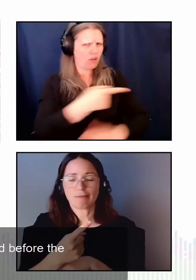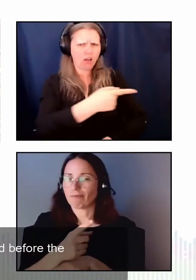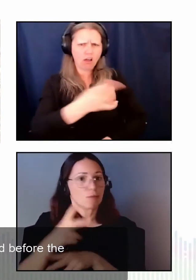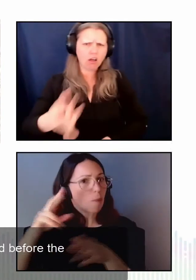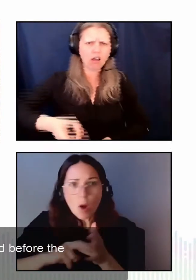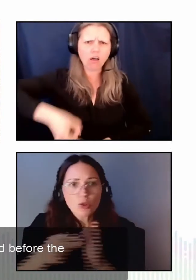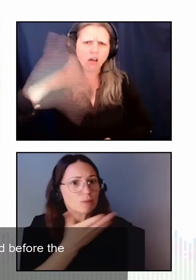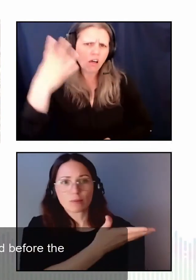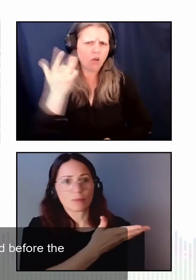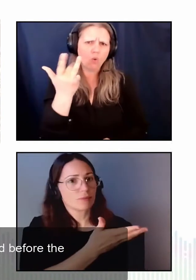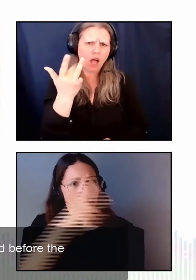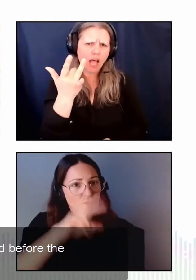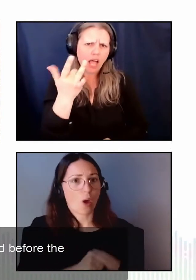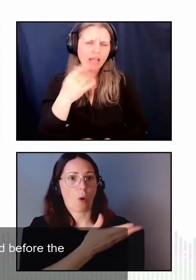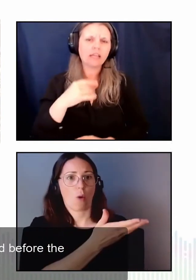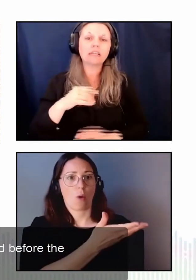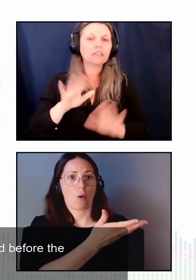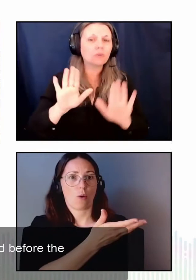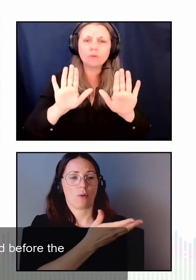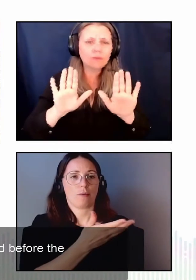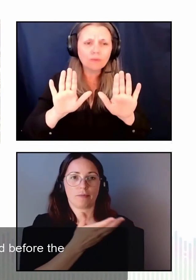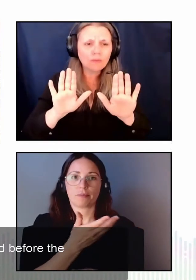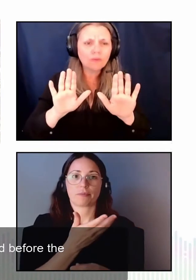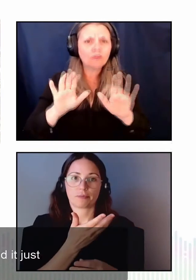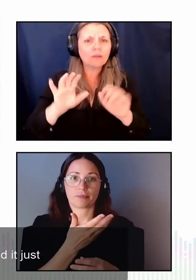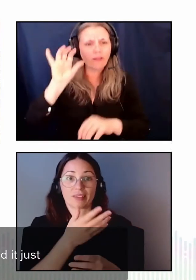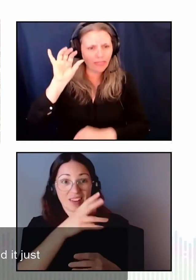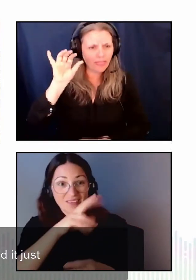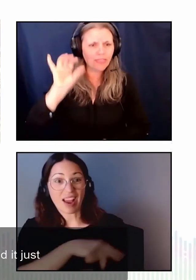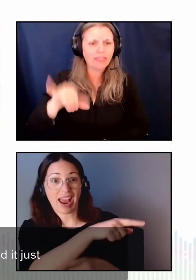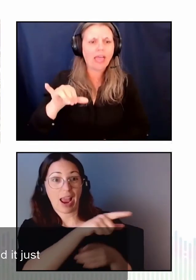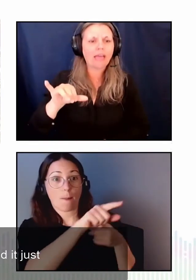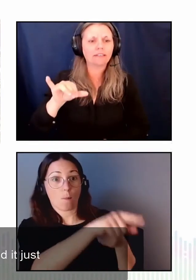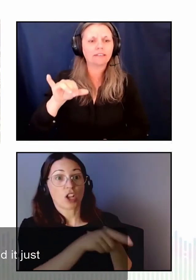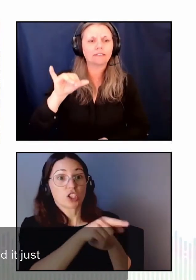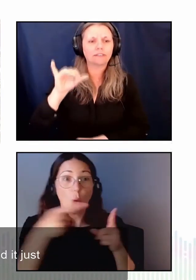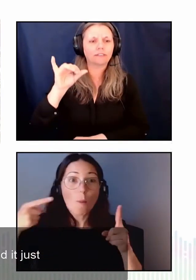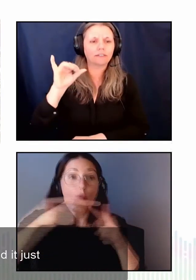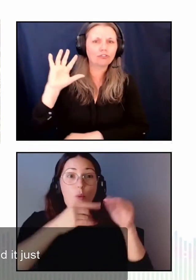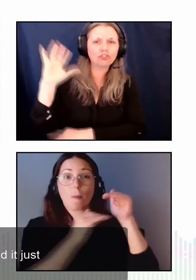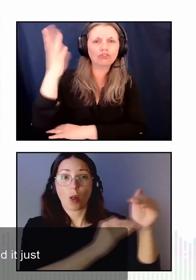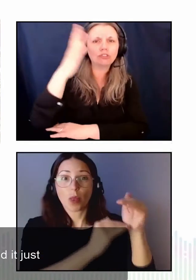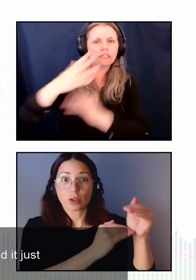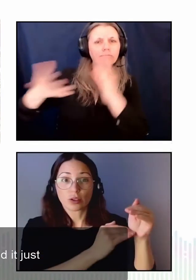been harvested or cultivated before the protection of old growth forests